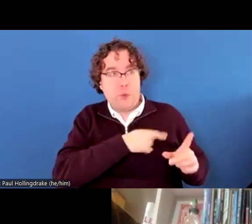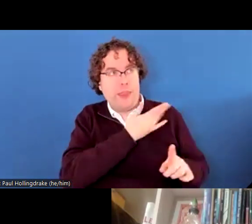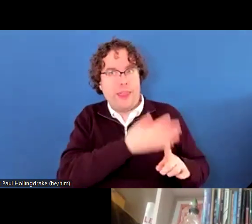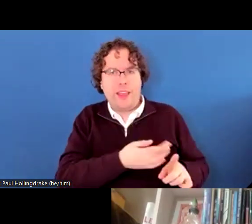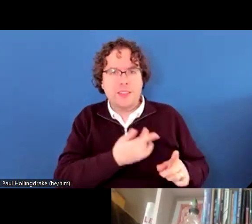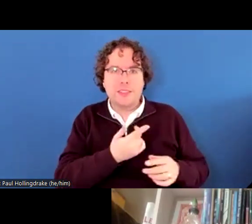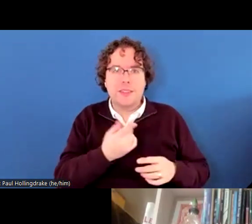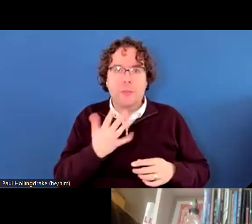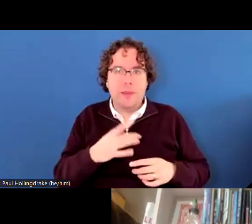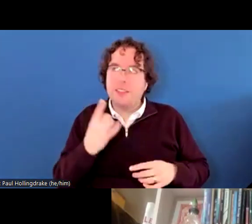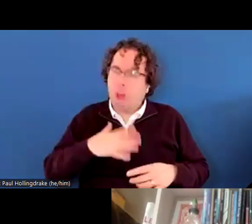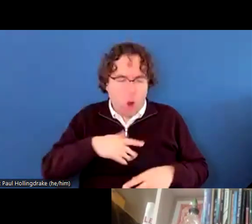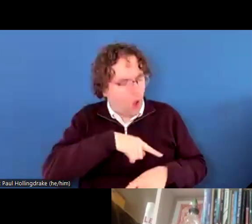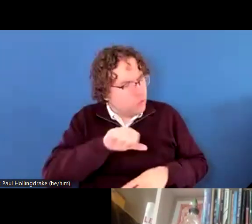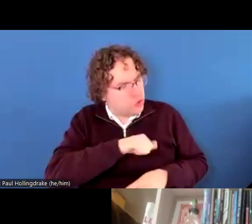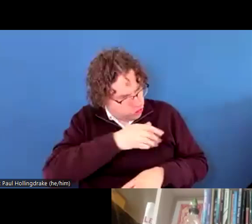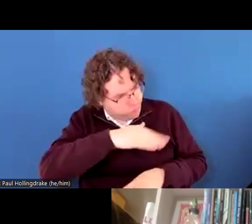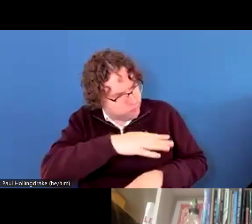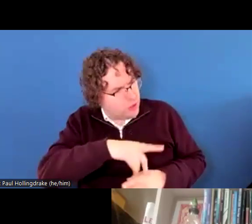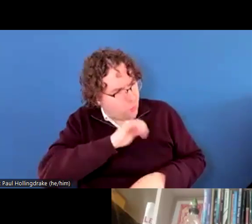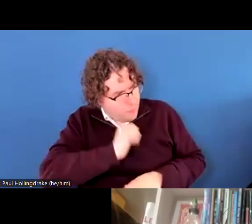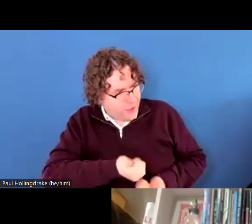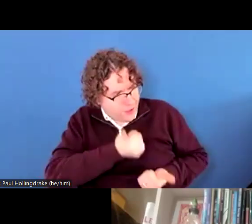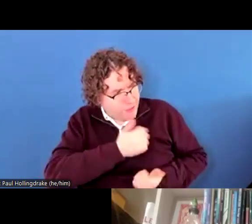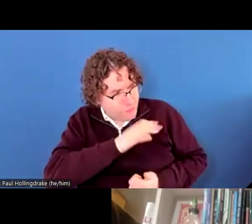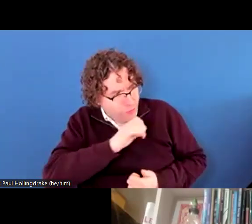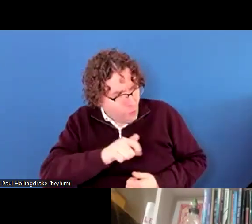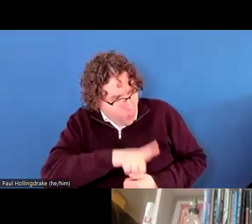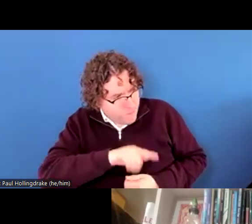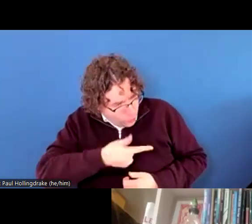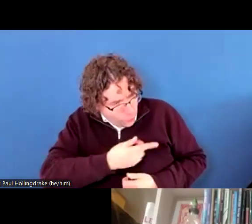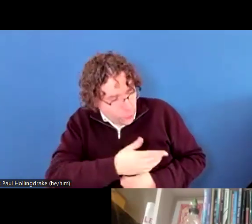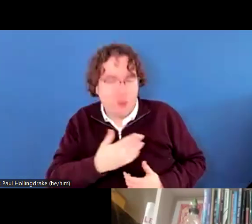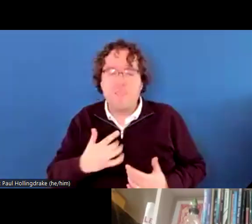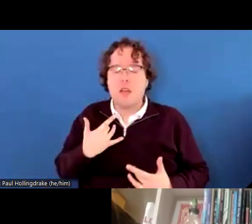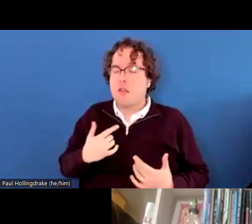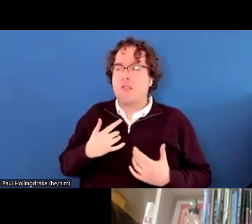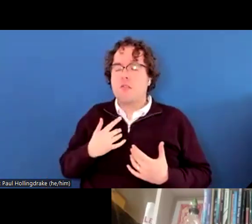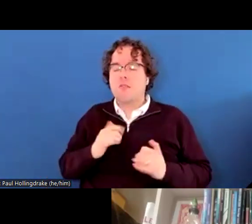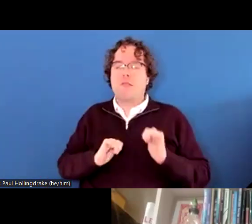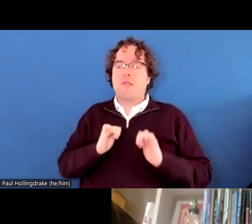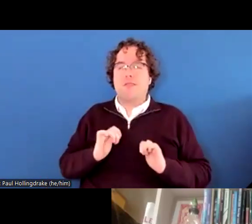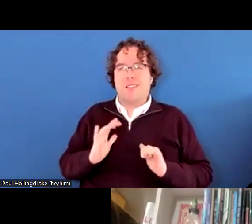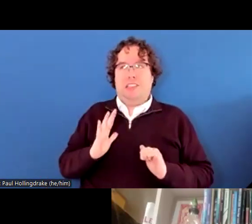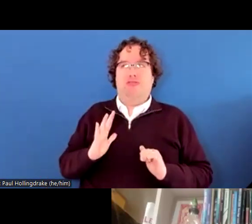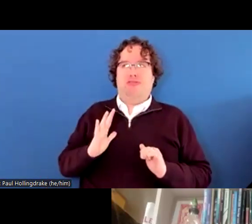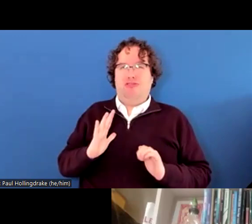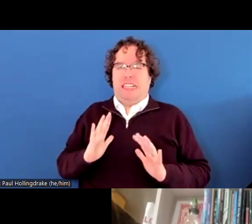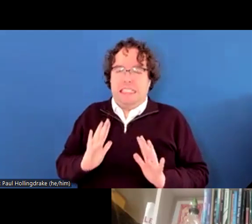be really cool for you to do, and kind of never felt that I was ready or had enough